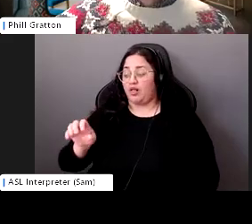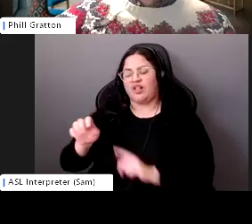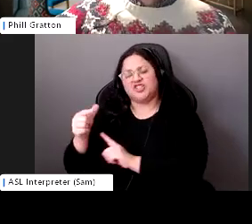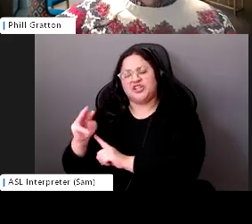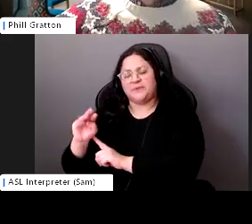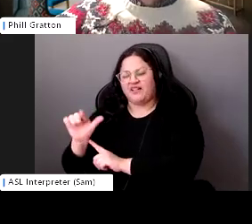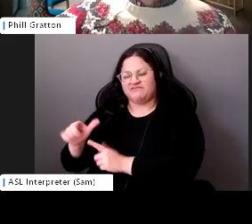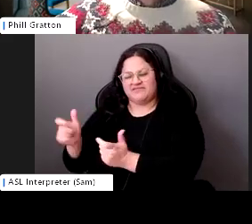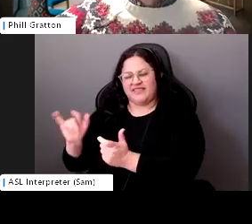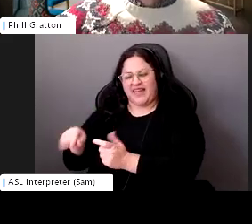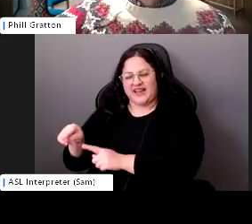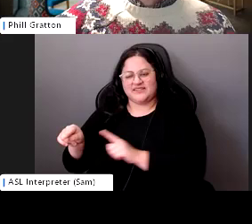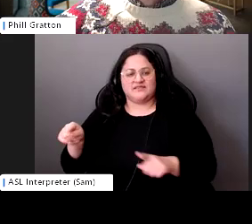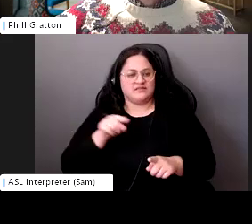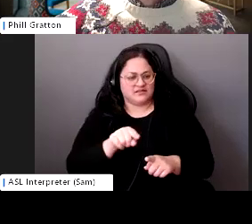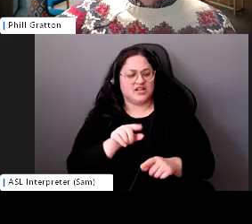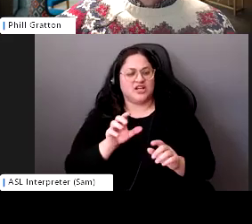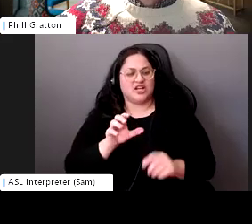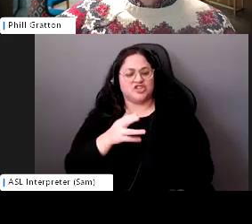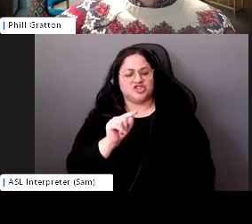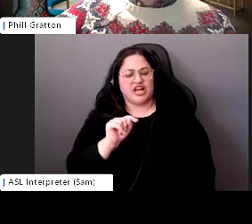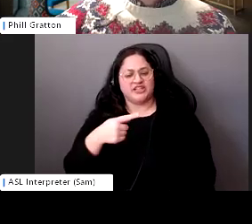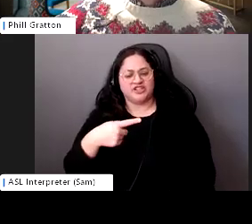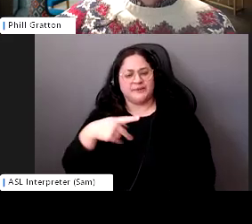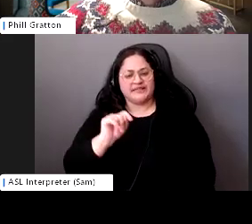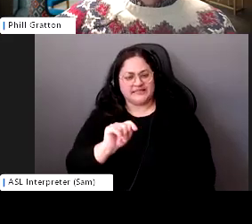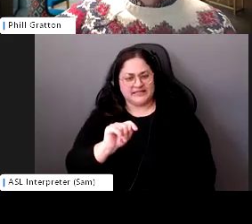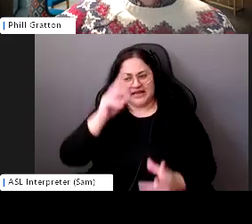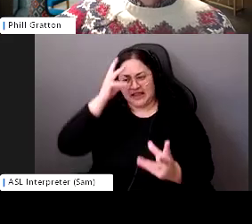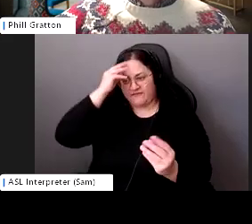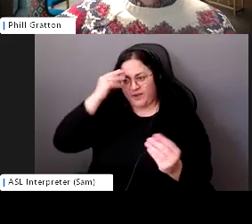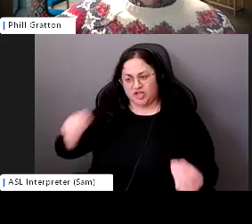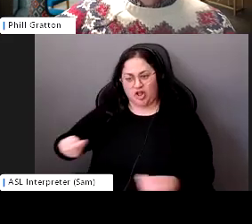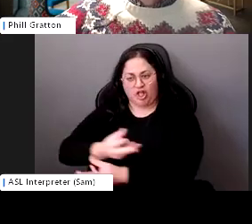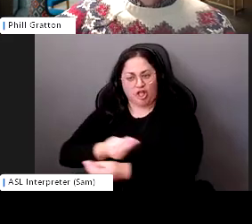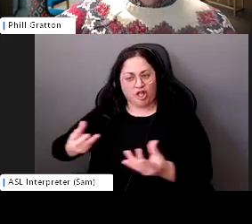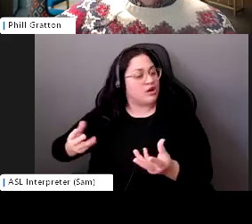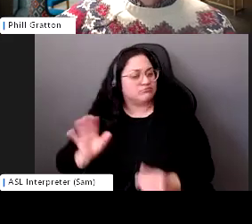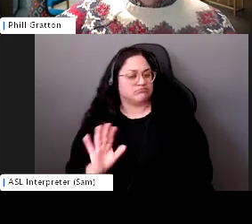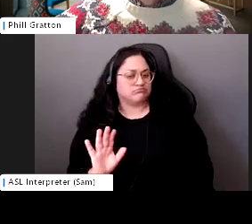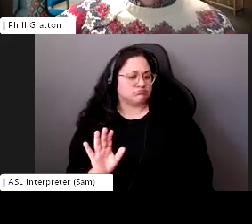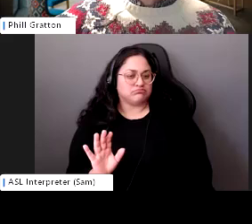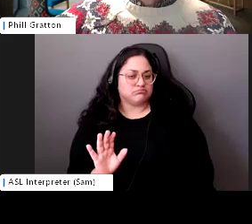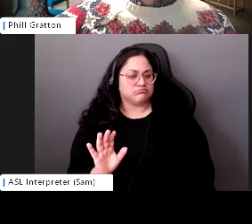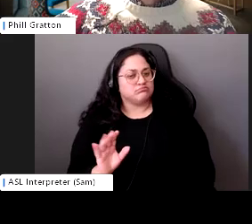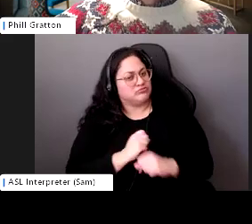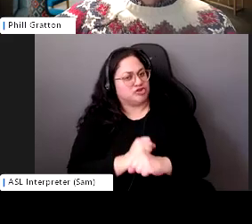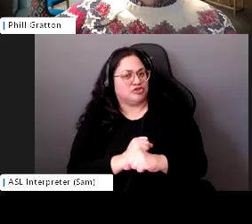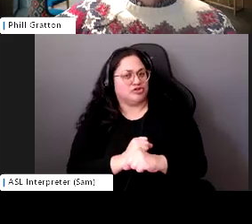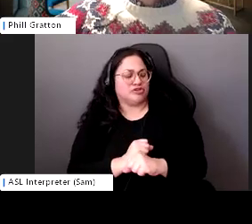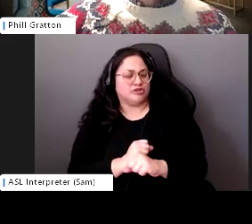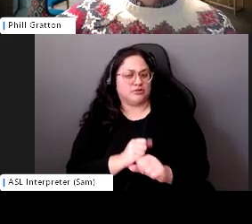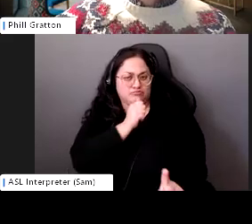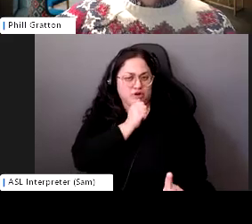its appropriate place. The only thing that's shared is the credential. So whatever login gets you into Google, that